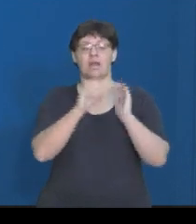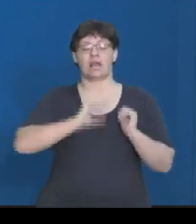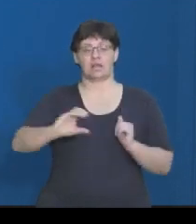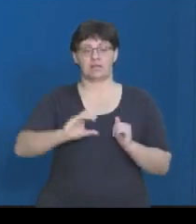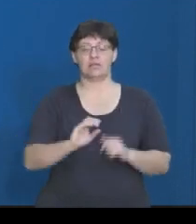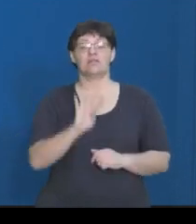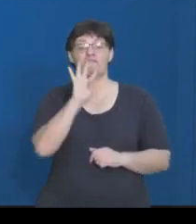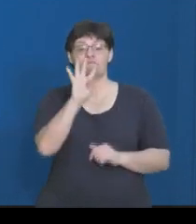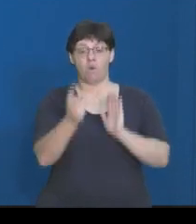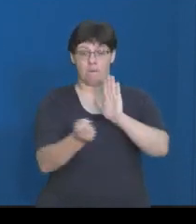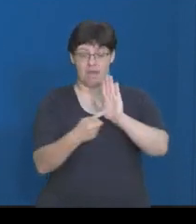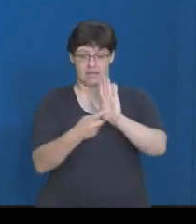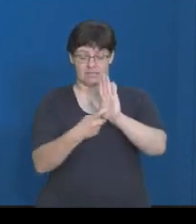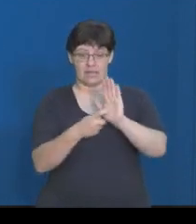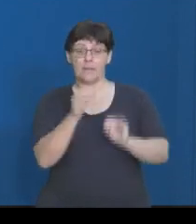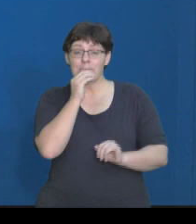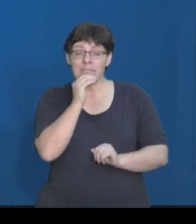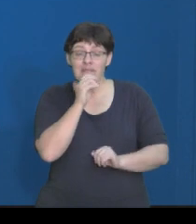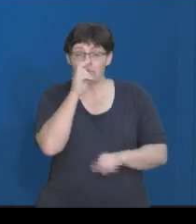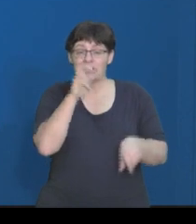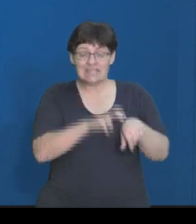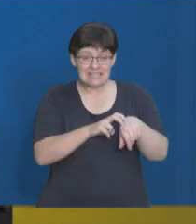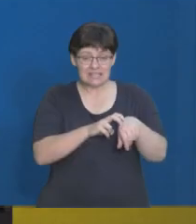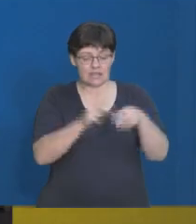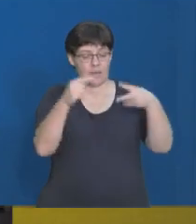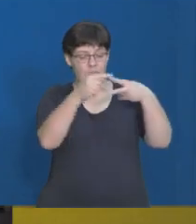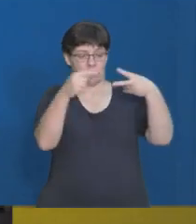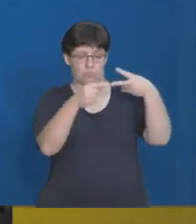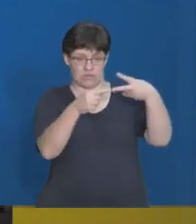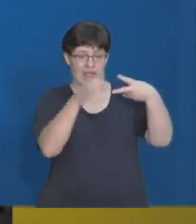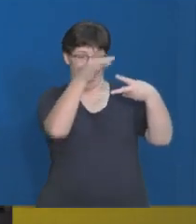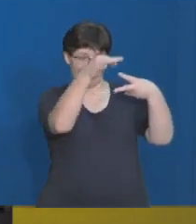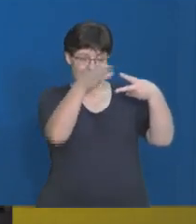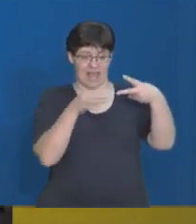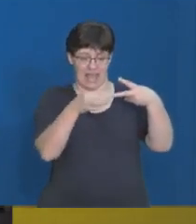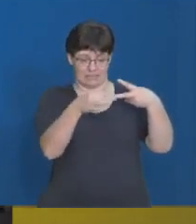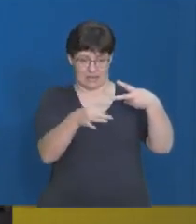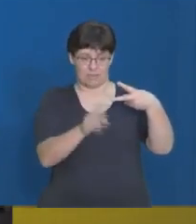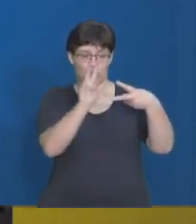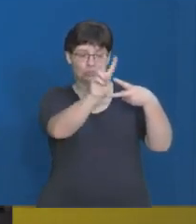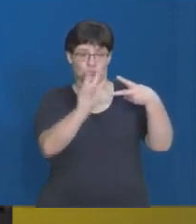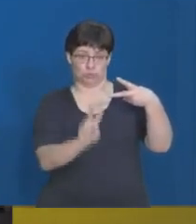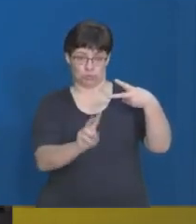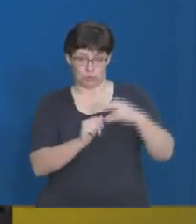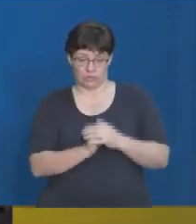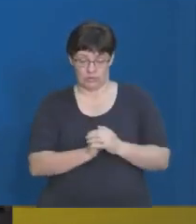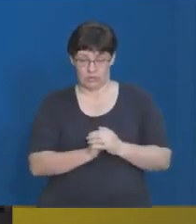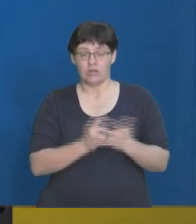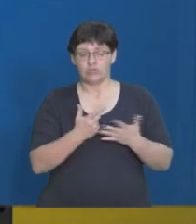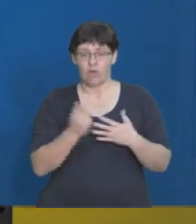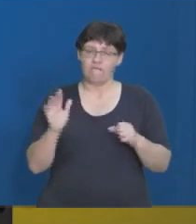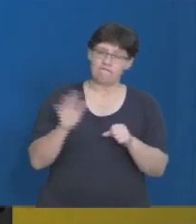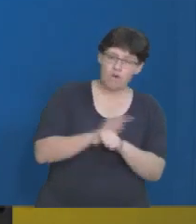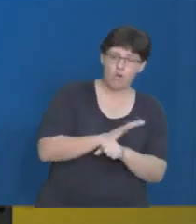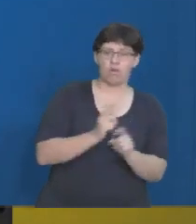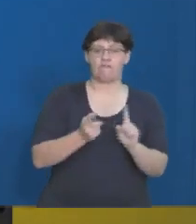a 4-mark question, meaning to say you need a minimum of 2 points for that one, right? This is not completely taken or